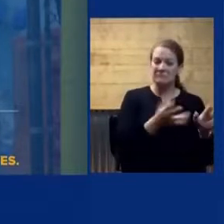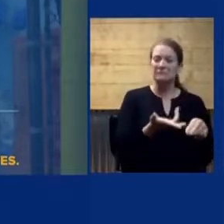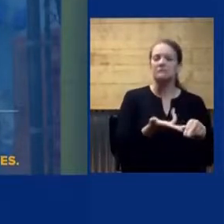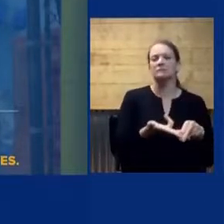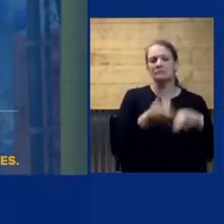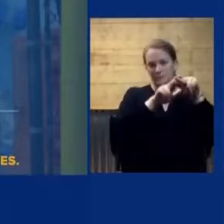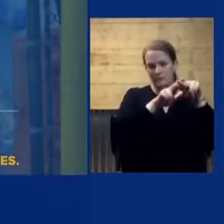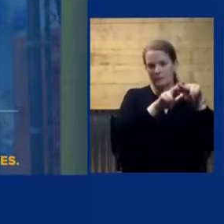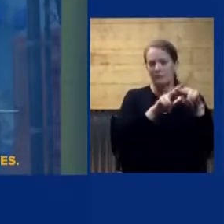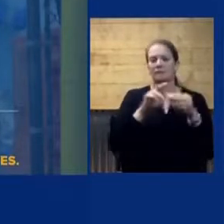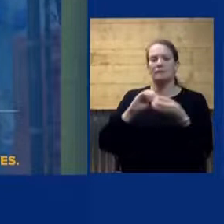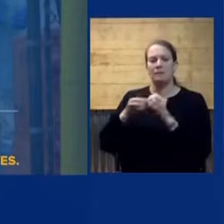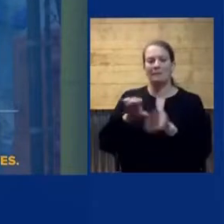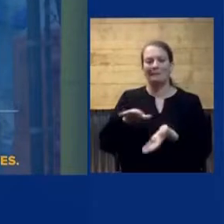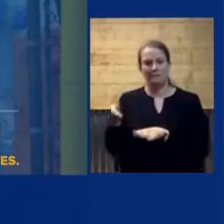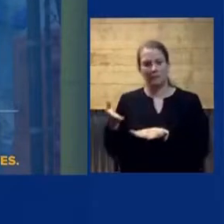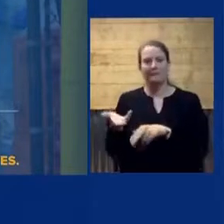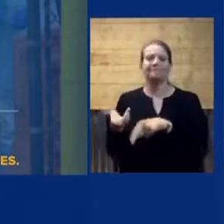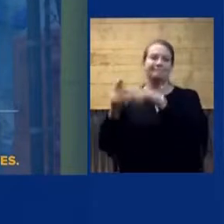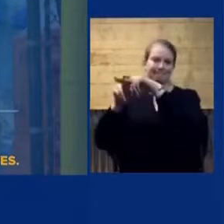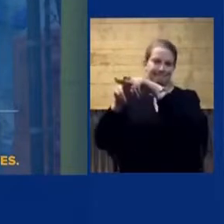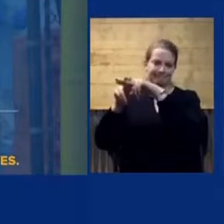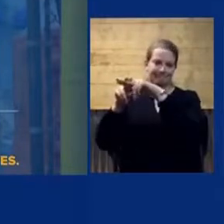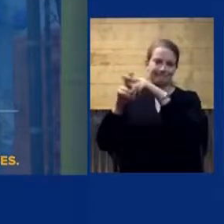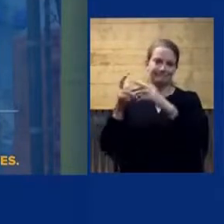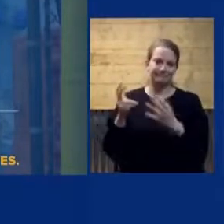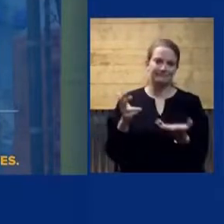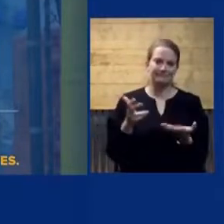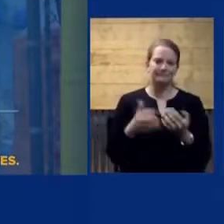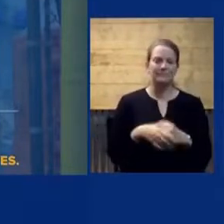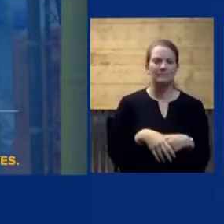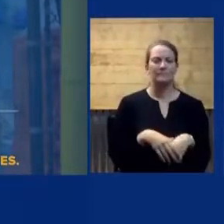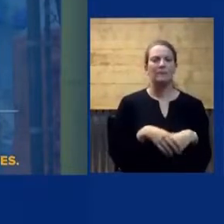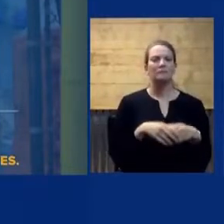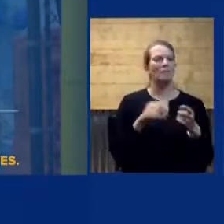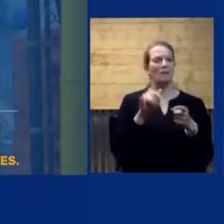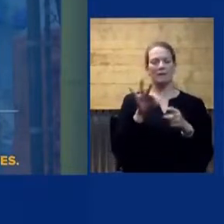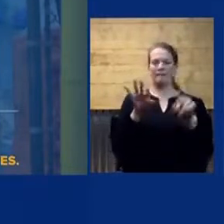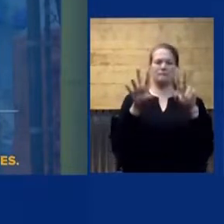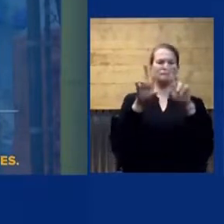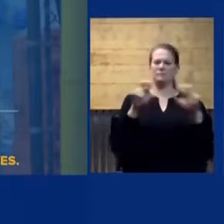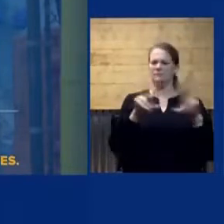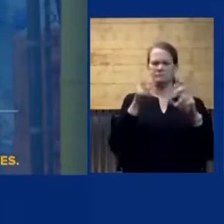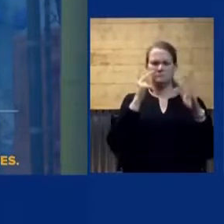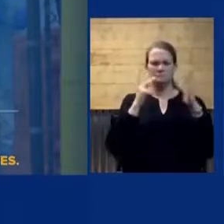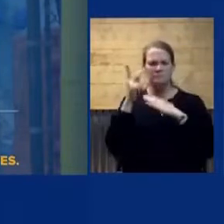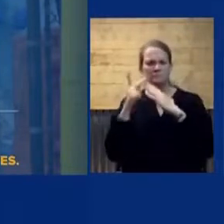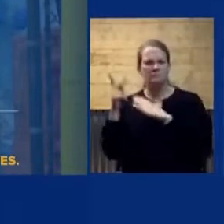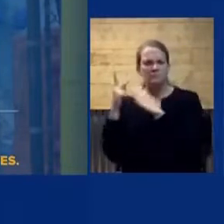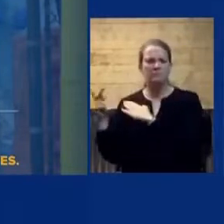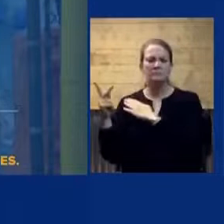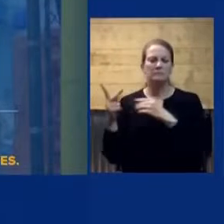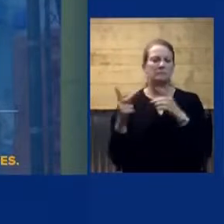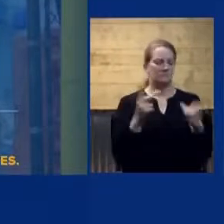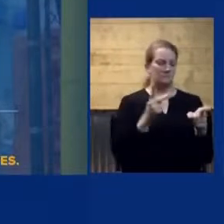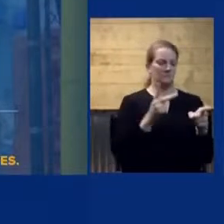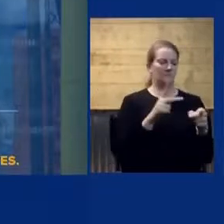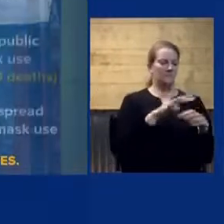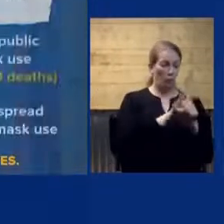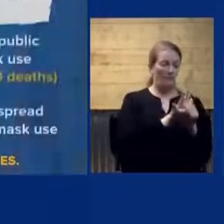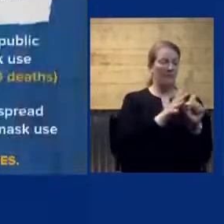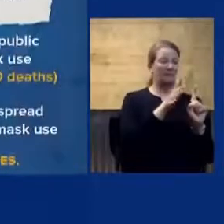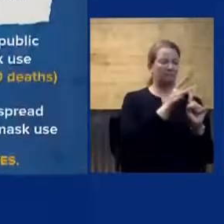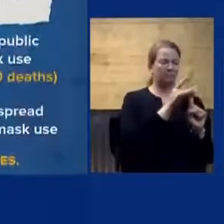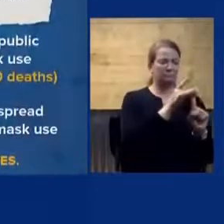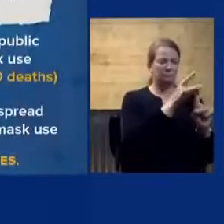out, based on the infection rate increase, another 15,000 Americans die.